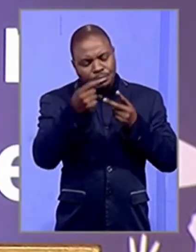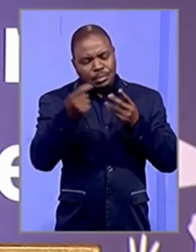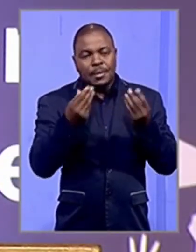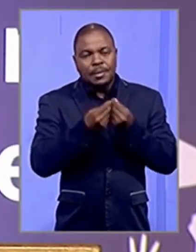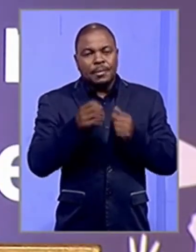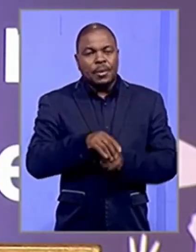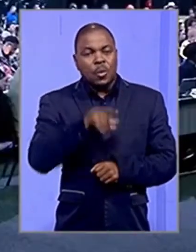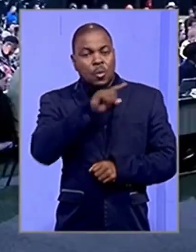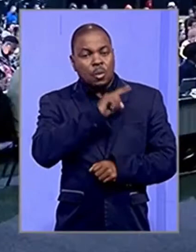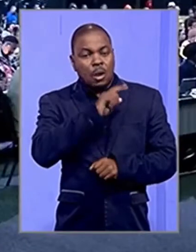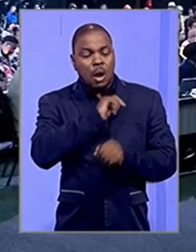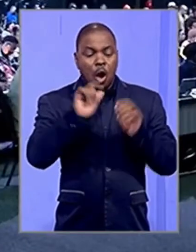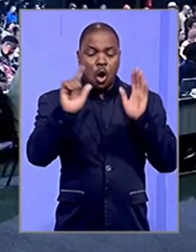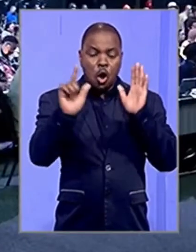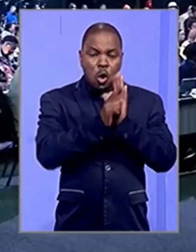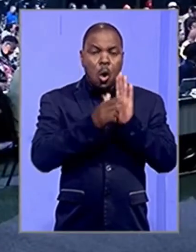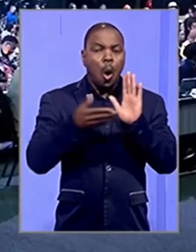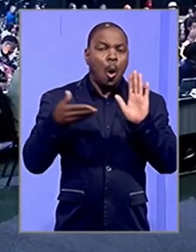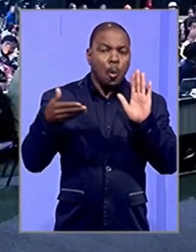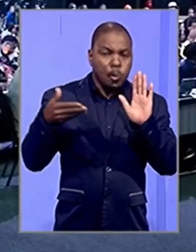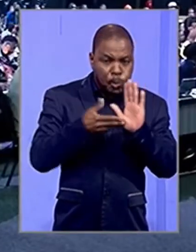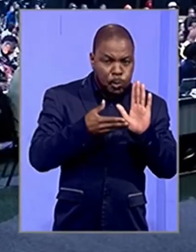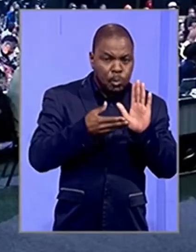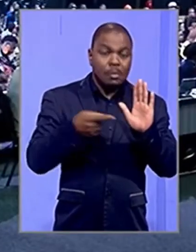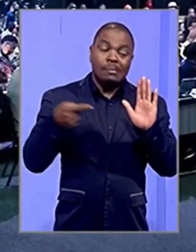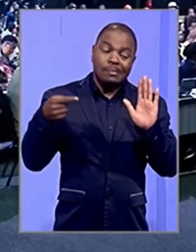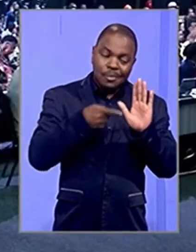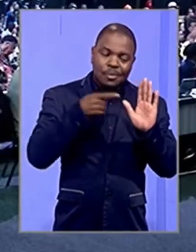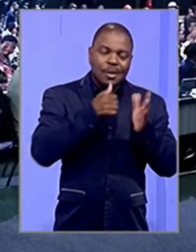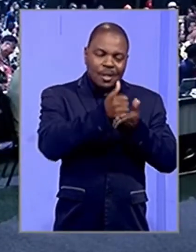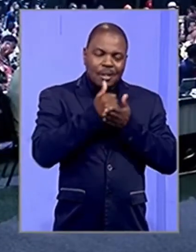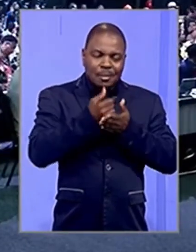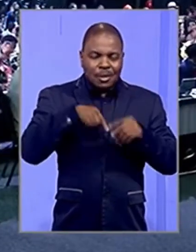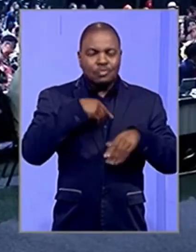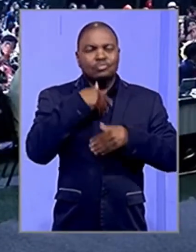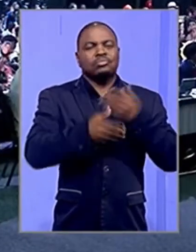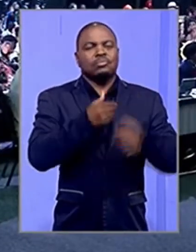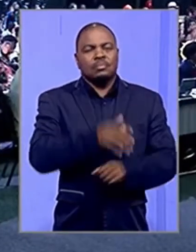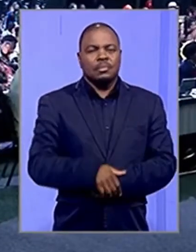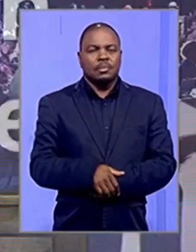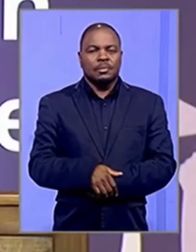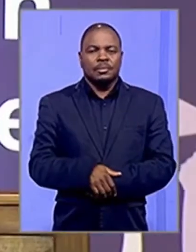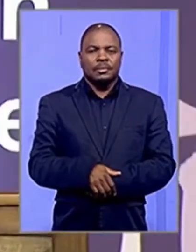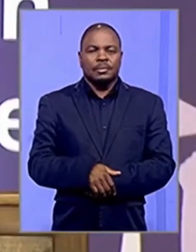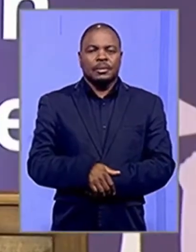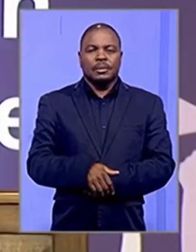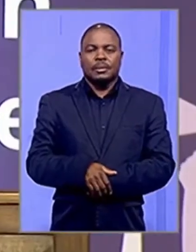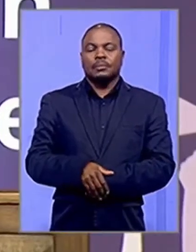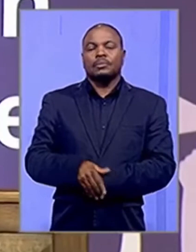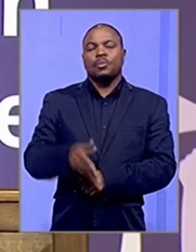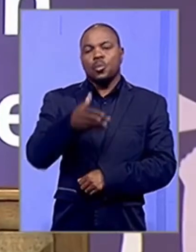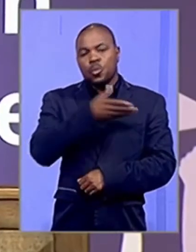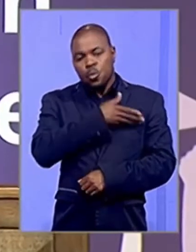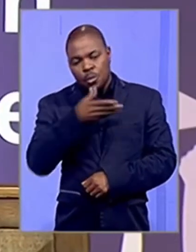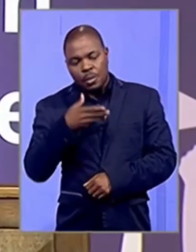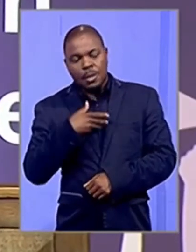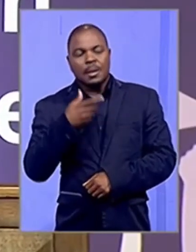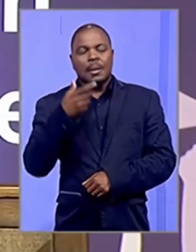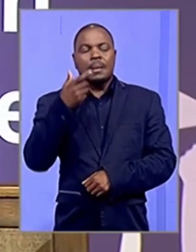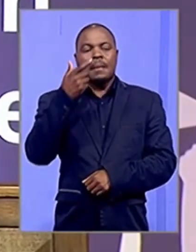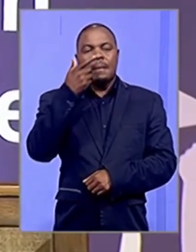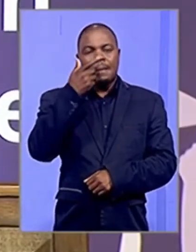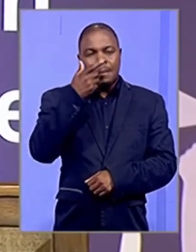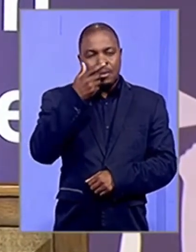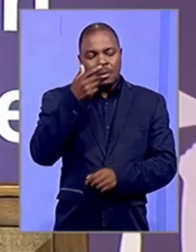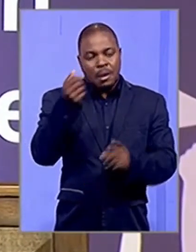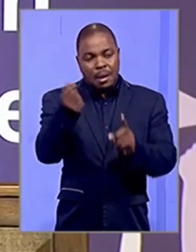considerations because we had a law that enabled us to do so. On the gender-based violence and